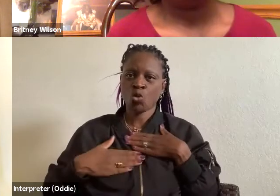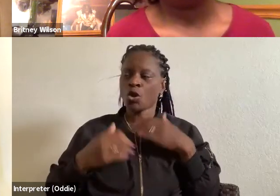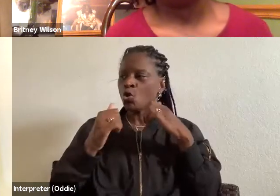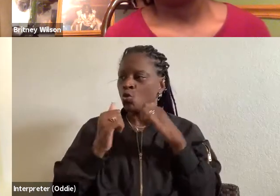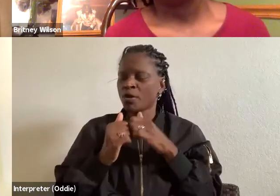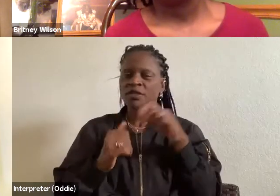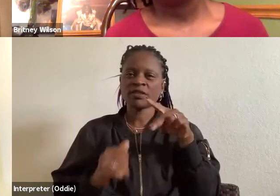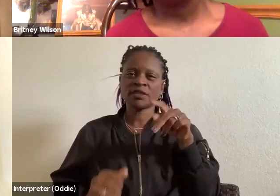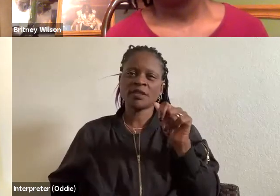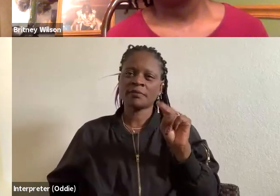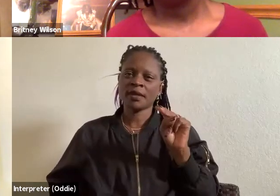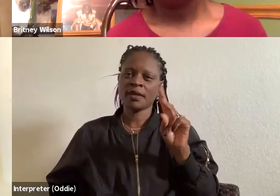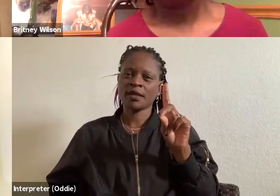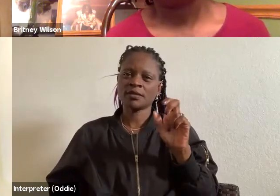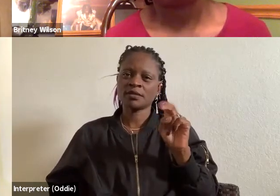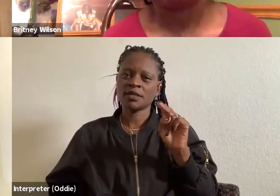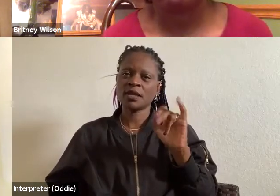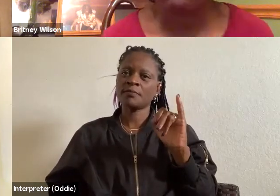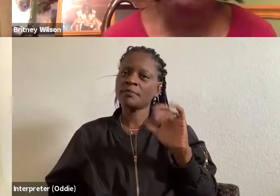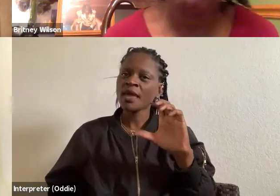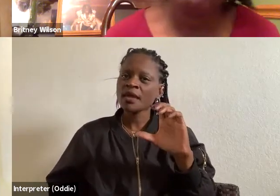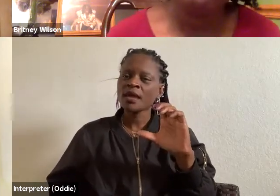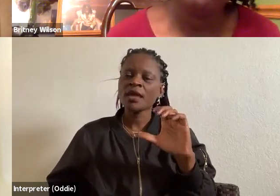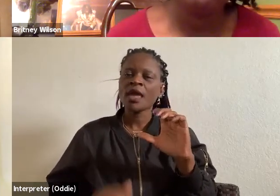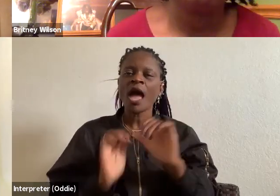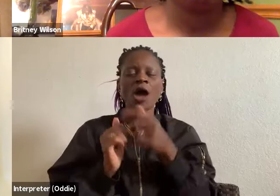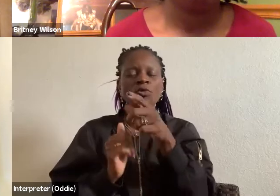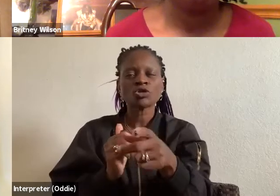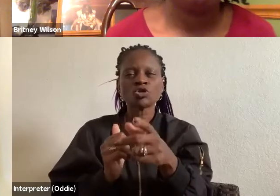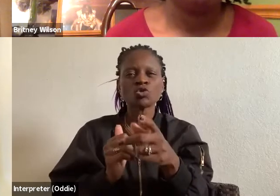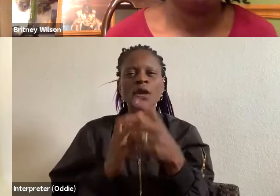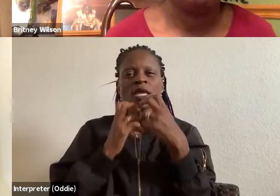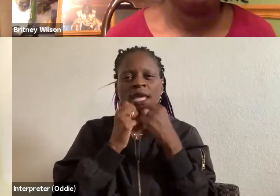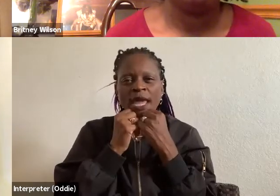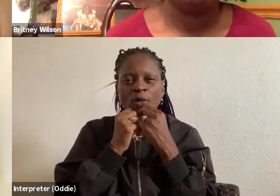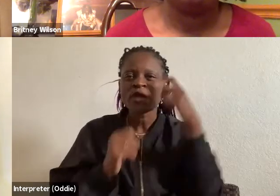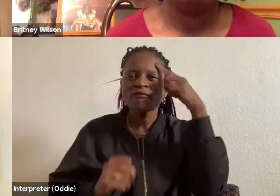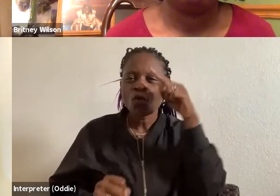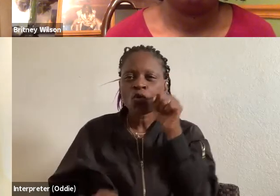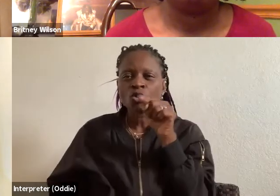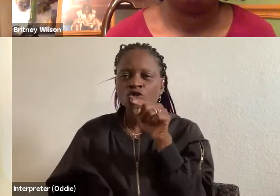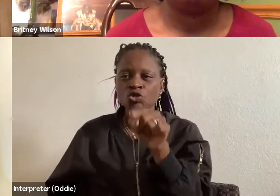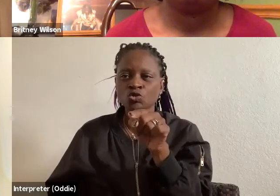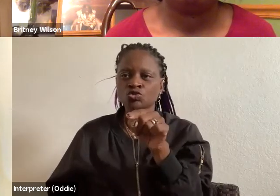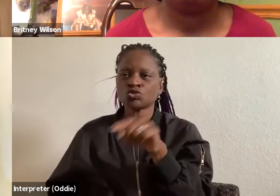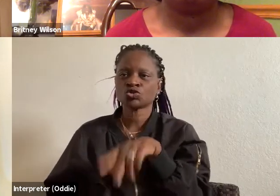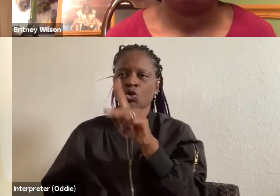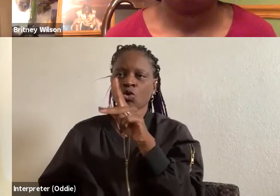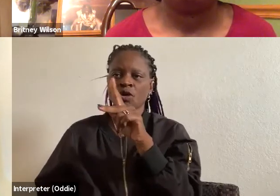into the fall? How are you caring for you? Keah, why don't we start with you this time?